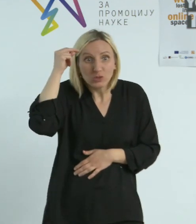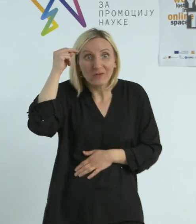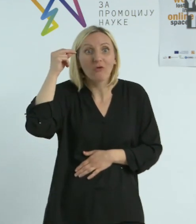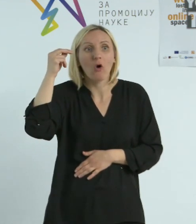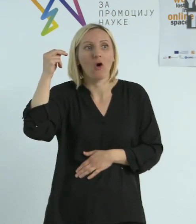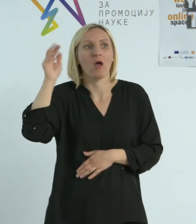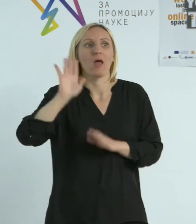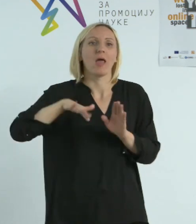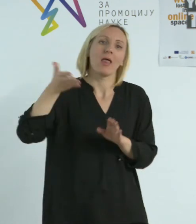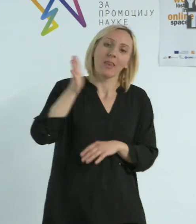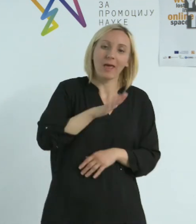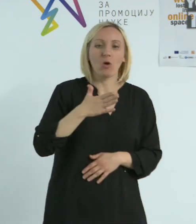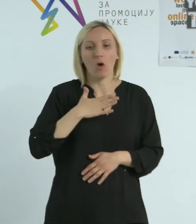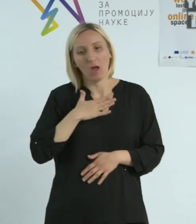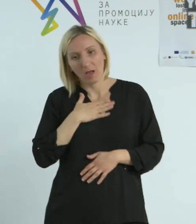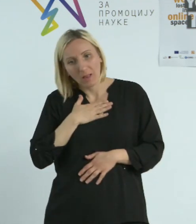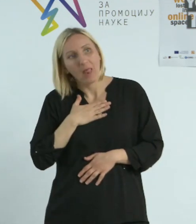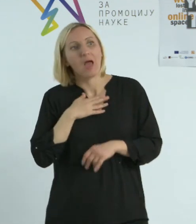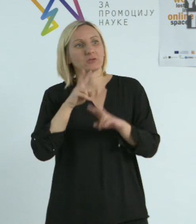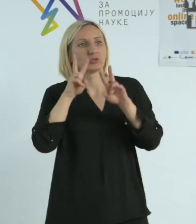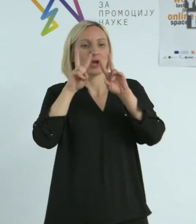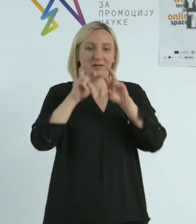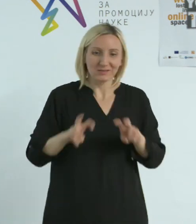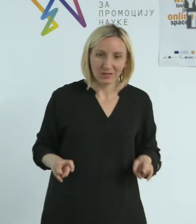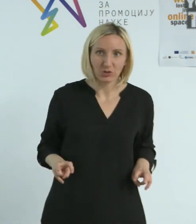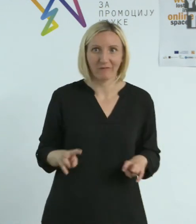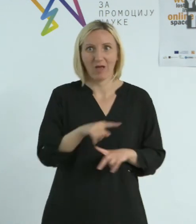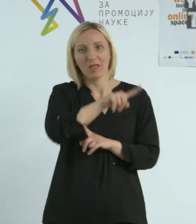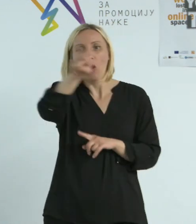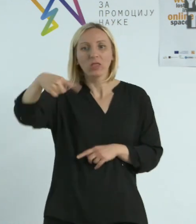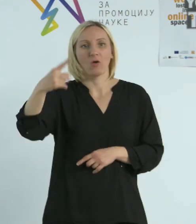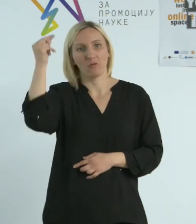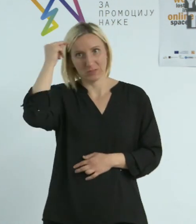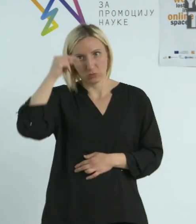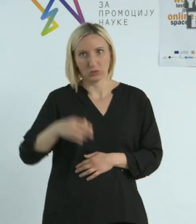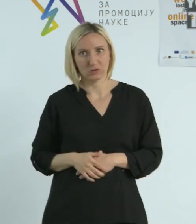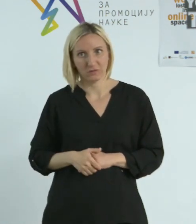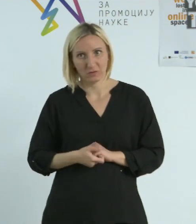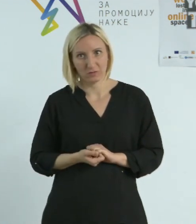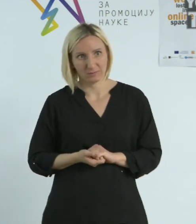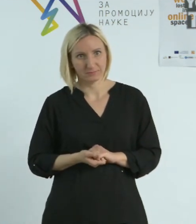with our account of research into experience of gender.